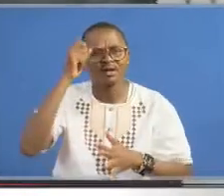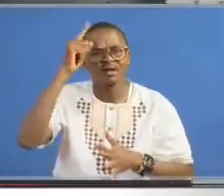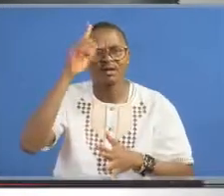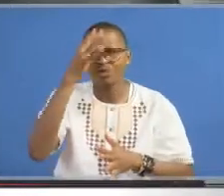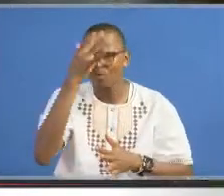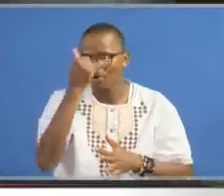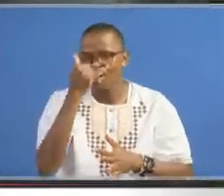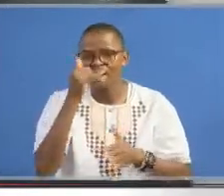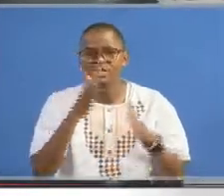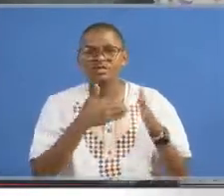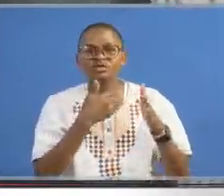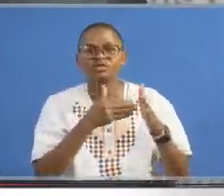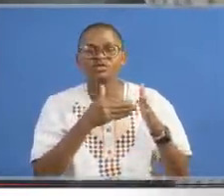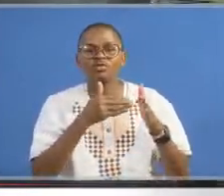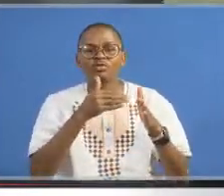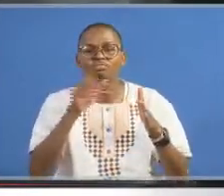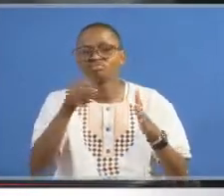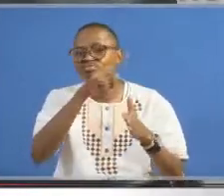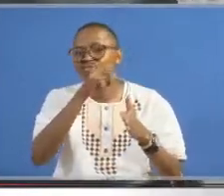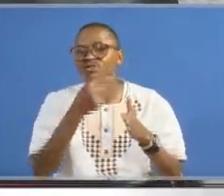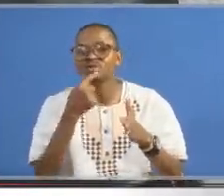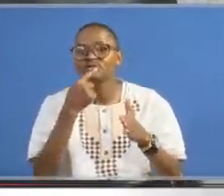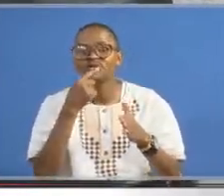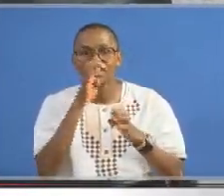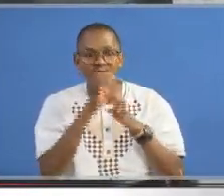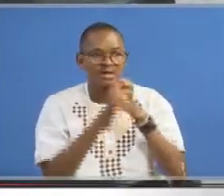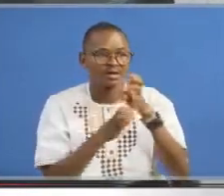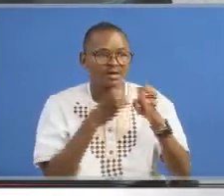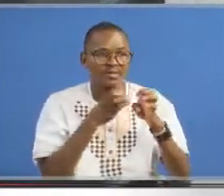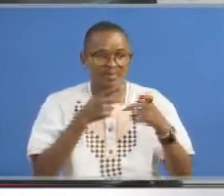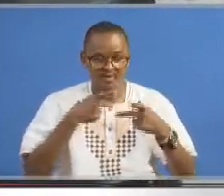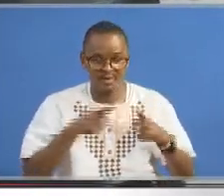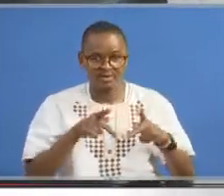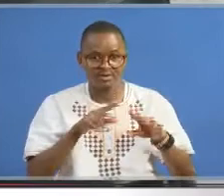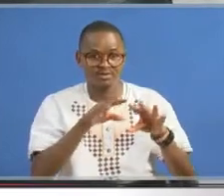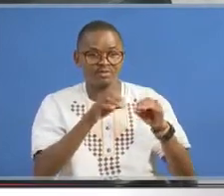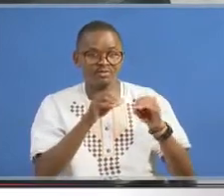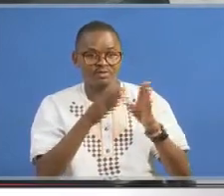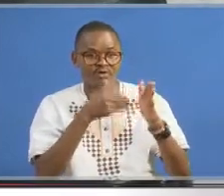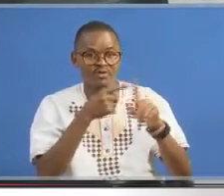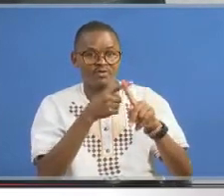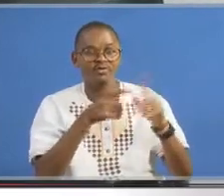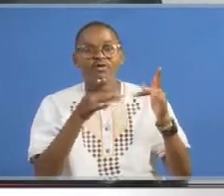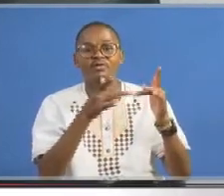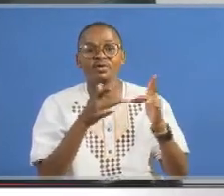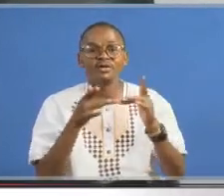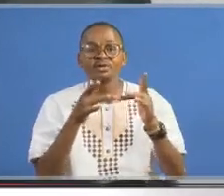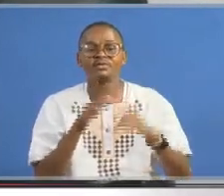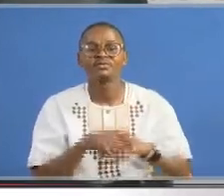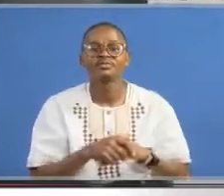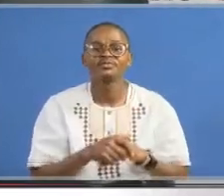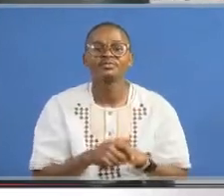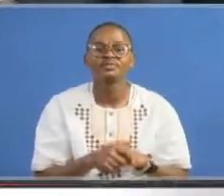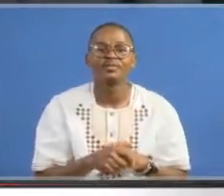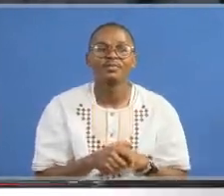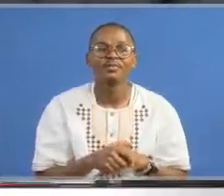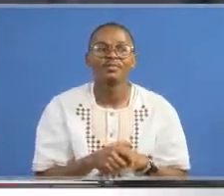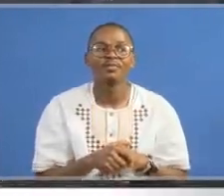why his song was banned. He further clarified that he will personally take down the song from the internet.